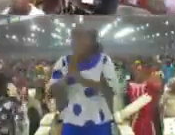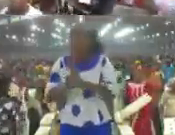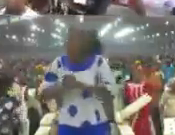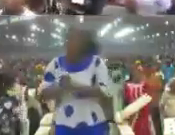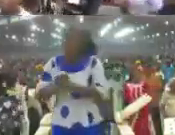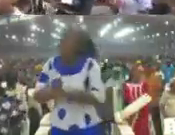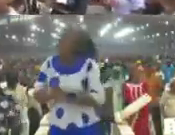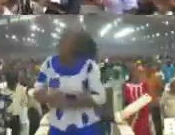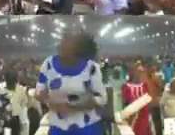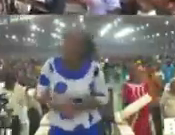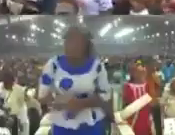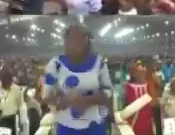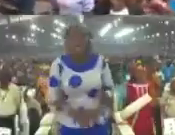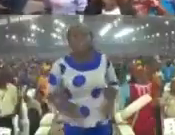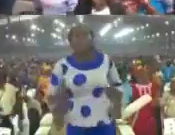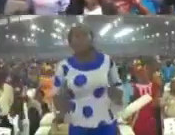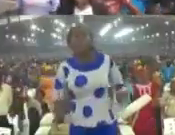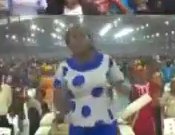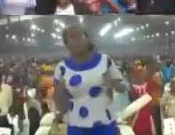Let me laugh last.